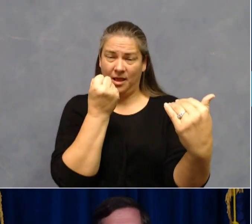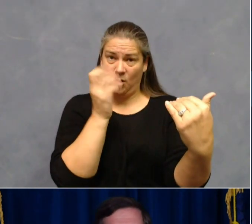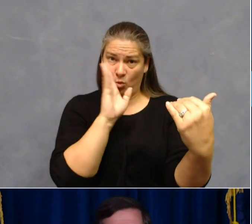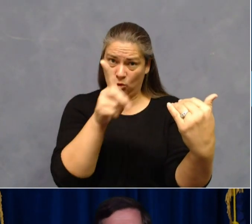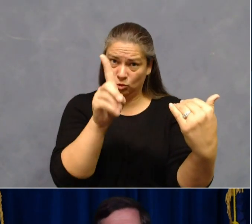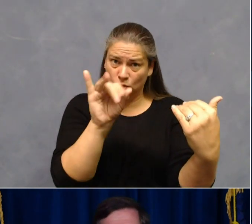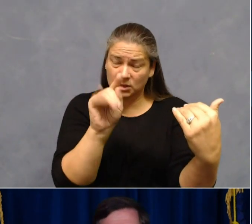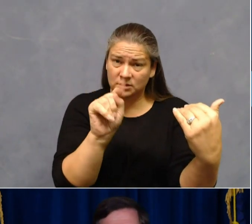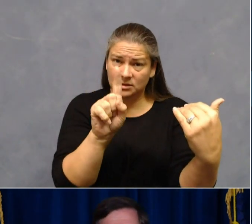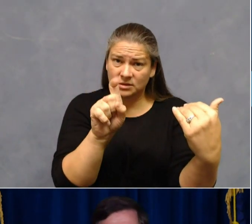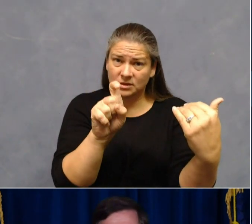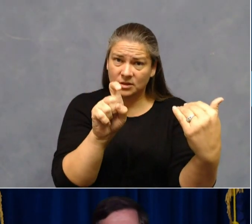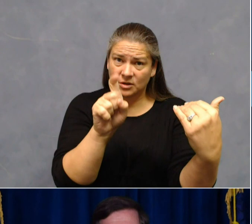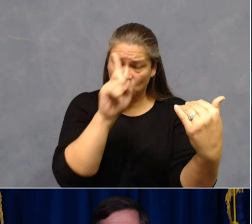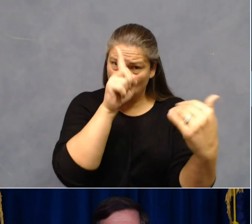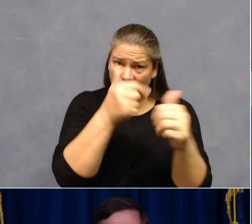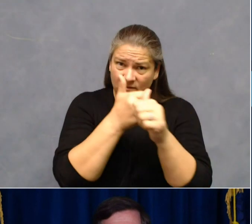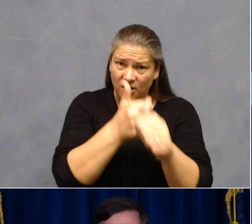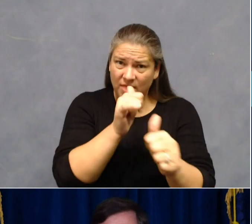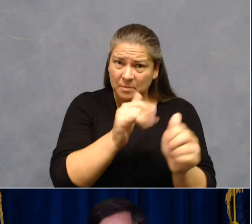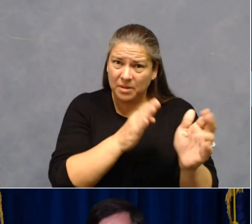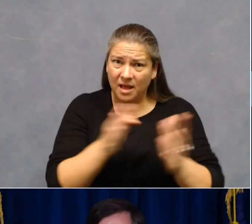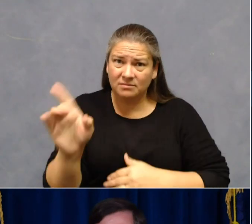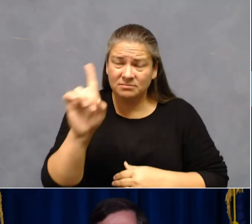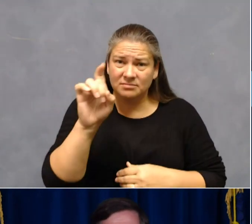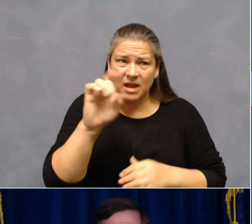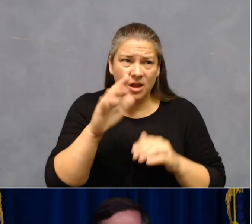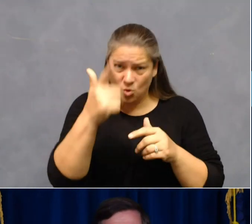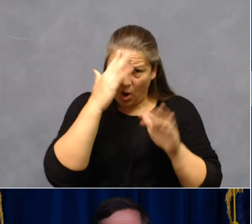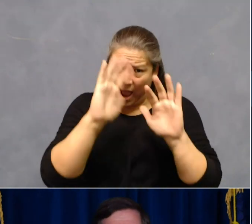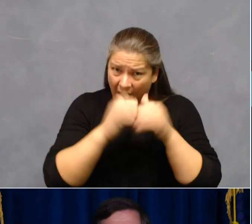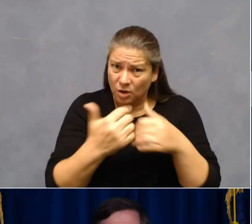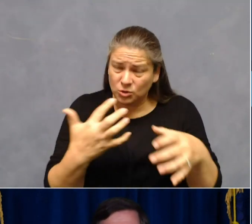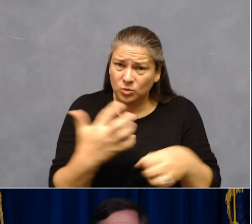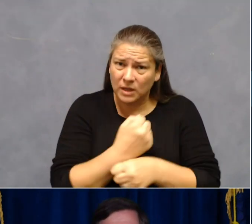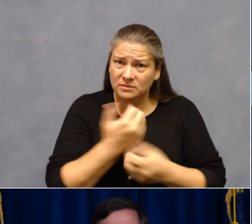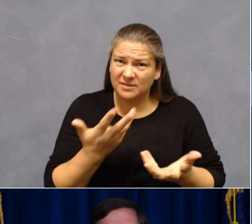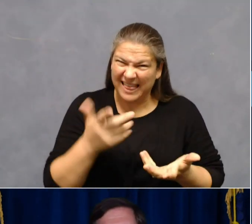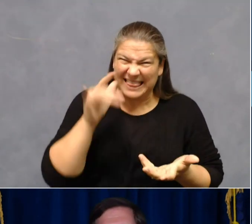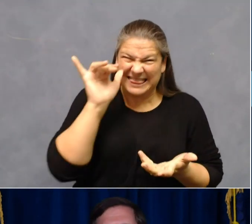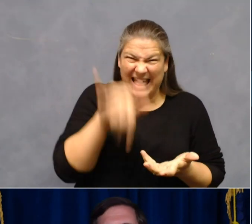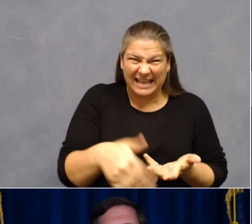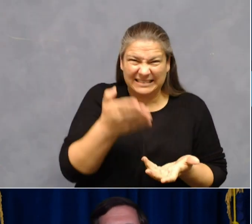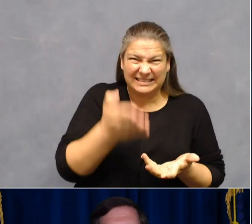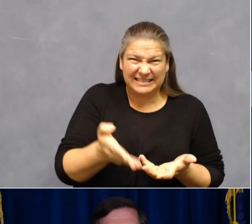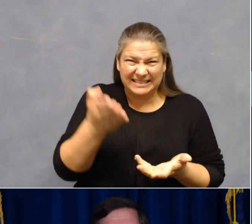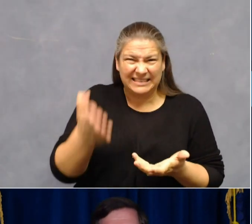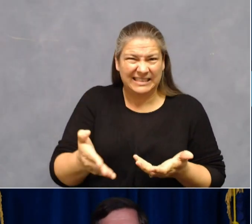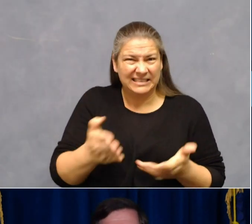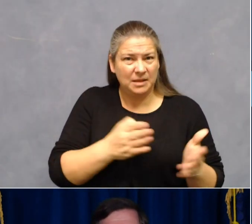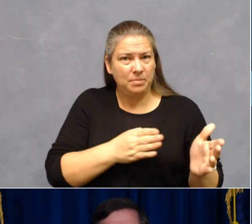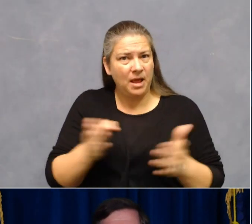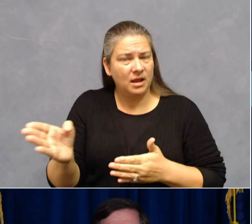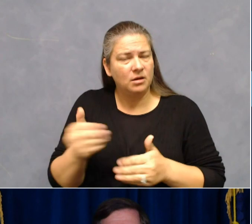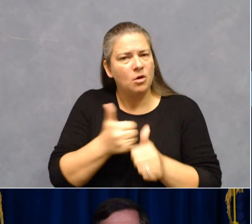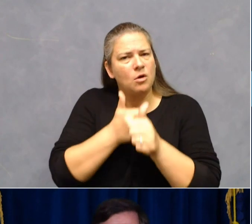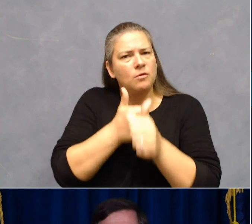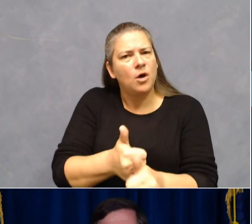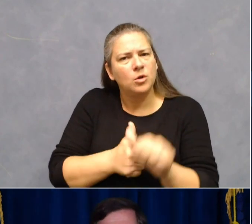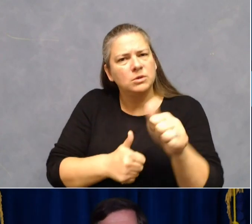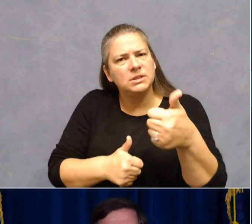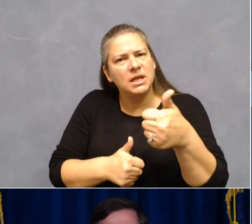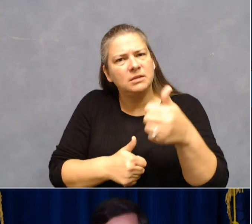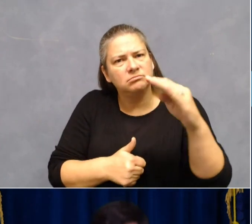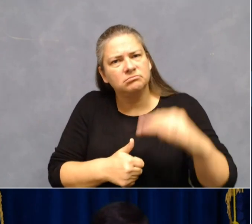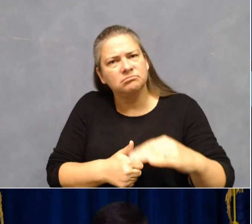the plan to win? This is the plan. If we follow these 10 things, we